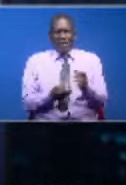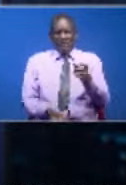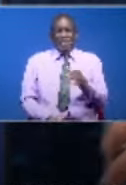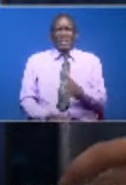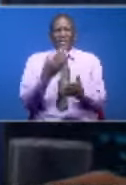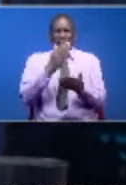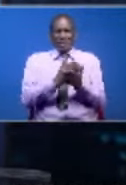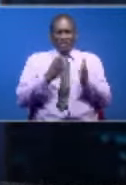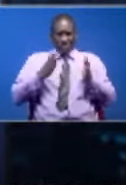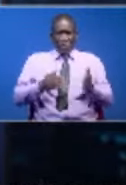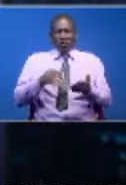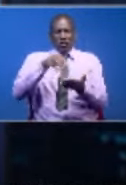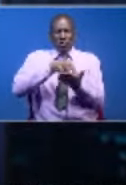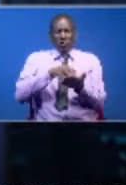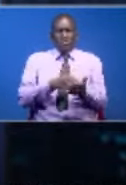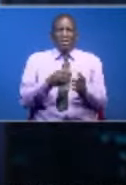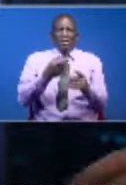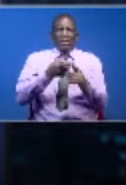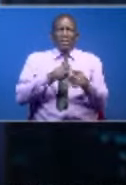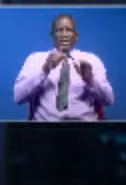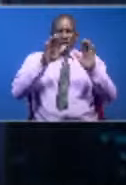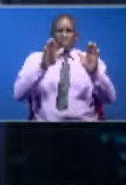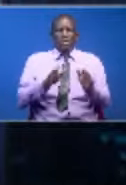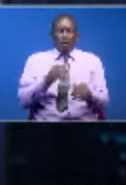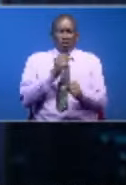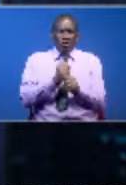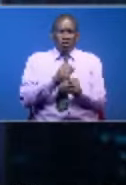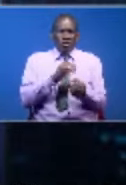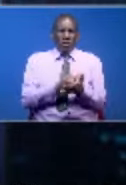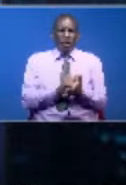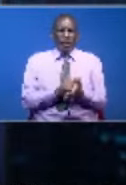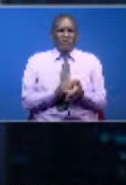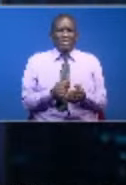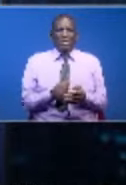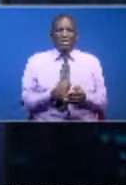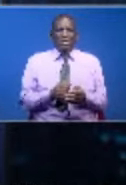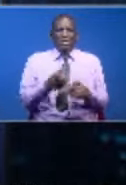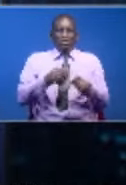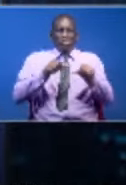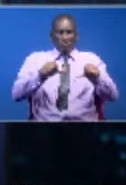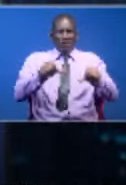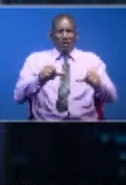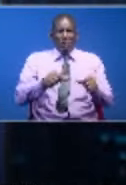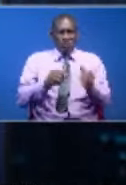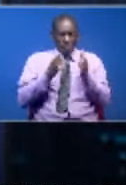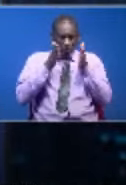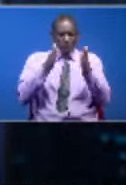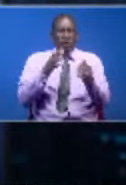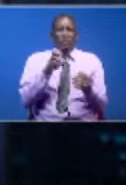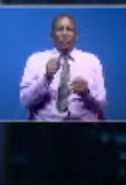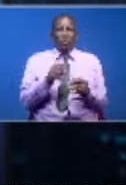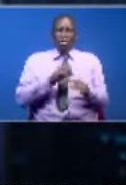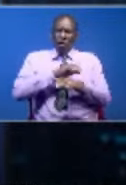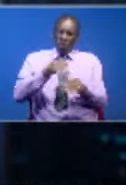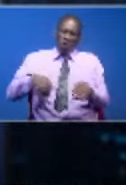fiscal space. Yeah. And then it's important what we do with that fiscal space also from a sustainability perspective. So there are